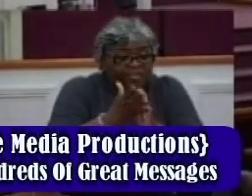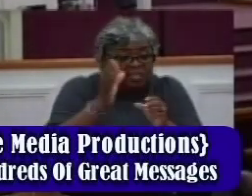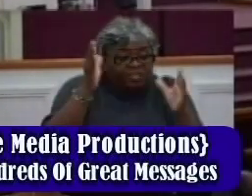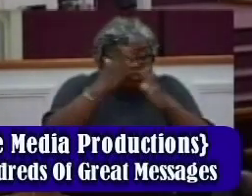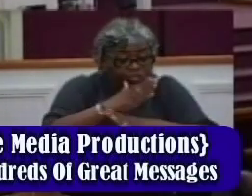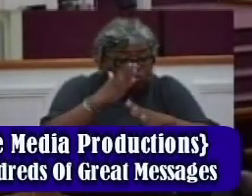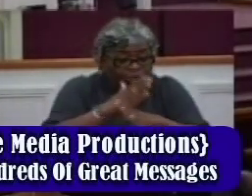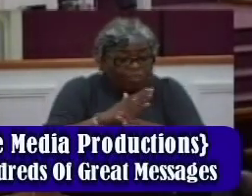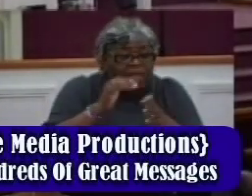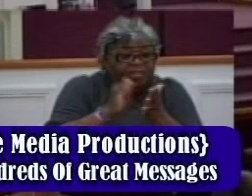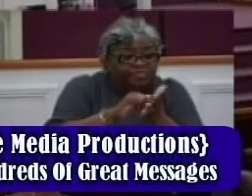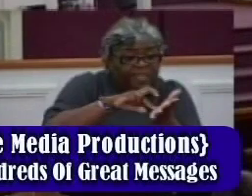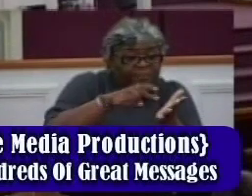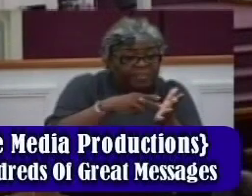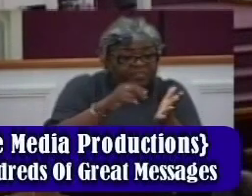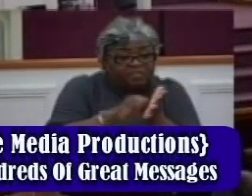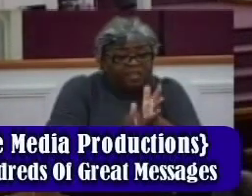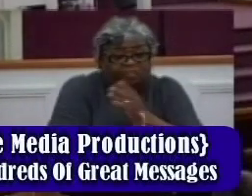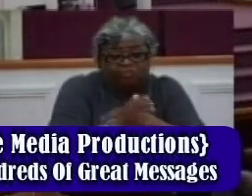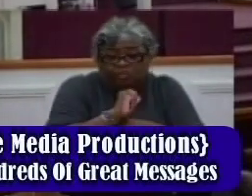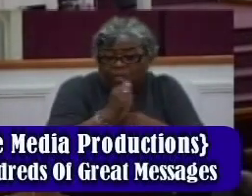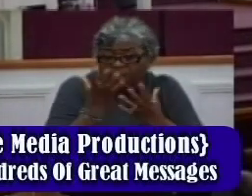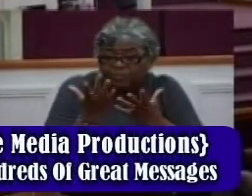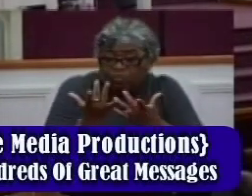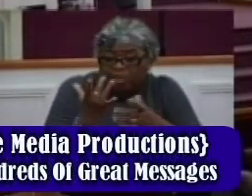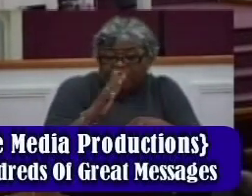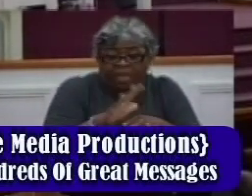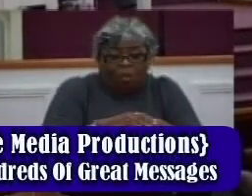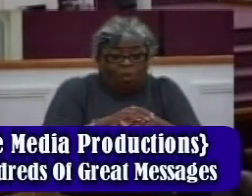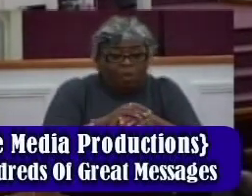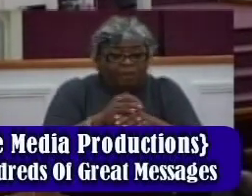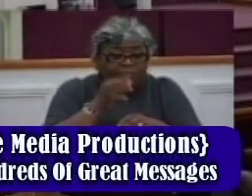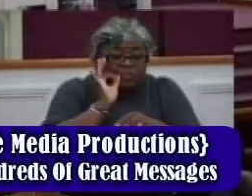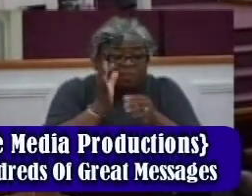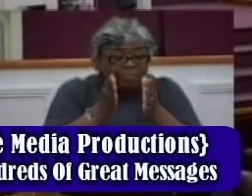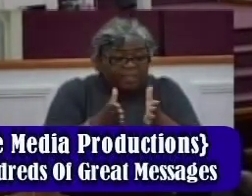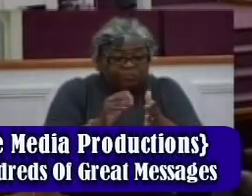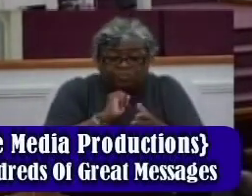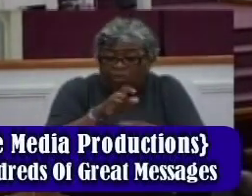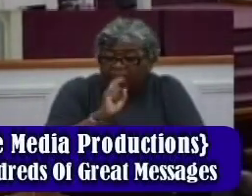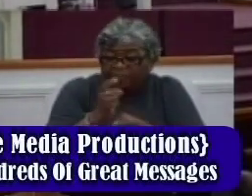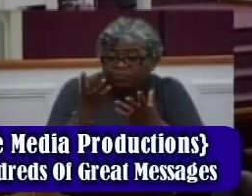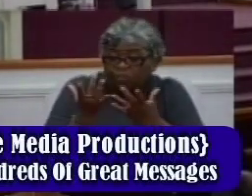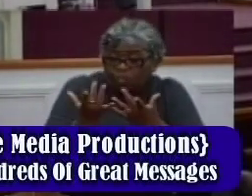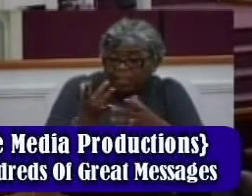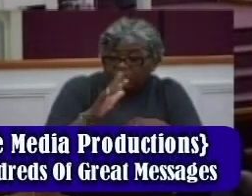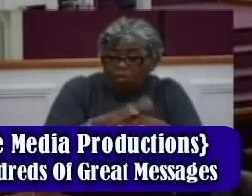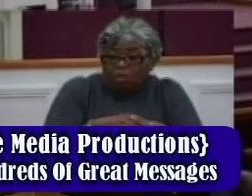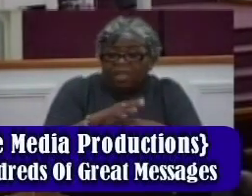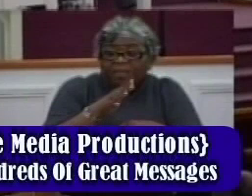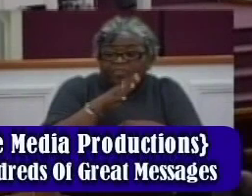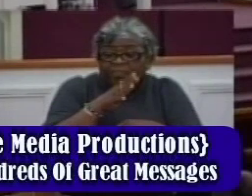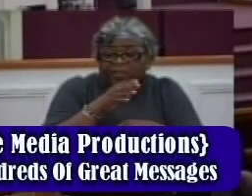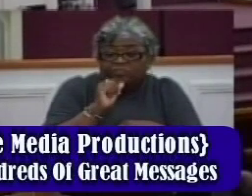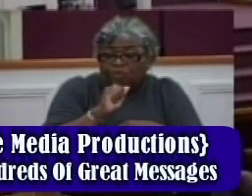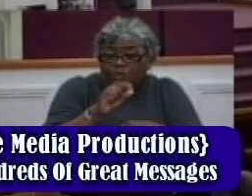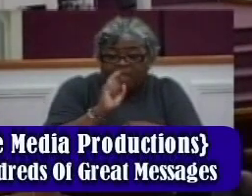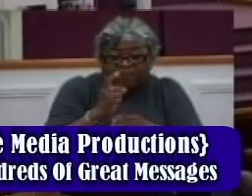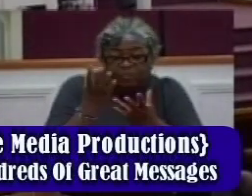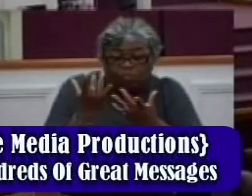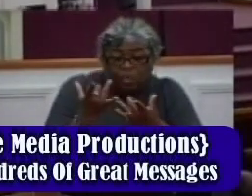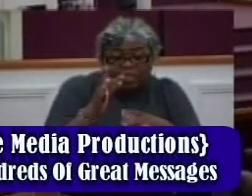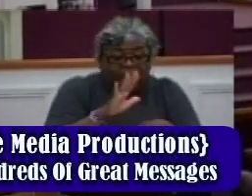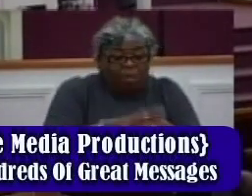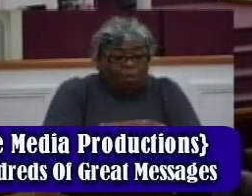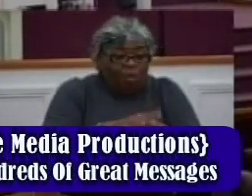trouble, that means that you don't have to wait on the pastor. You don't have to wait on the mothers. You don't have to